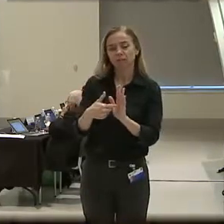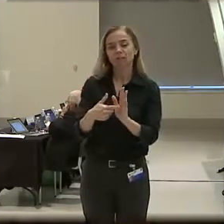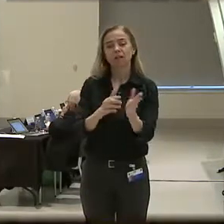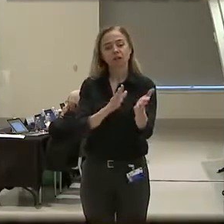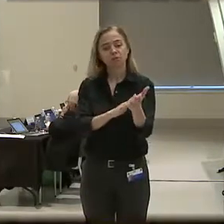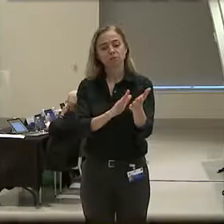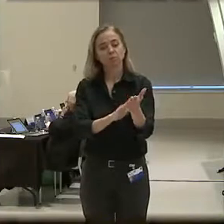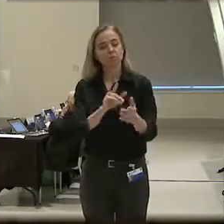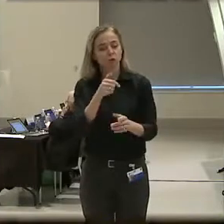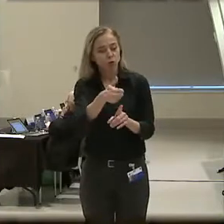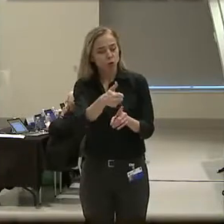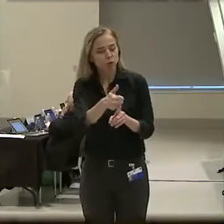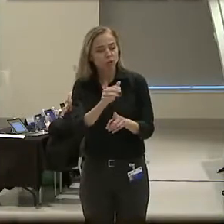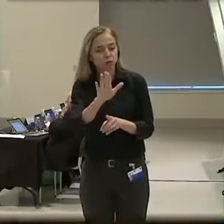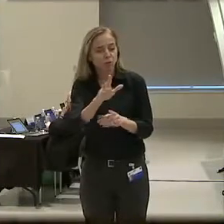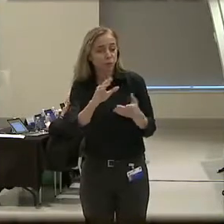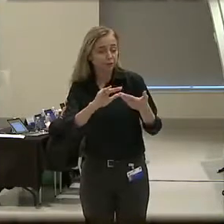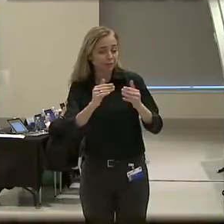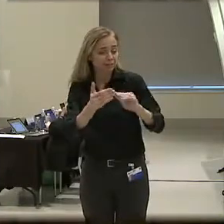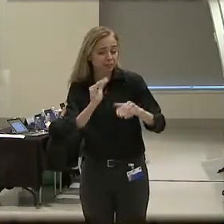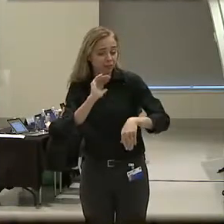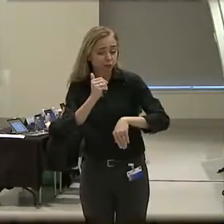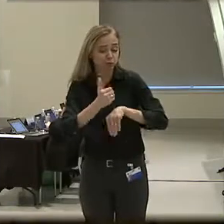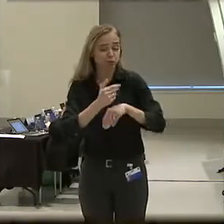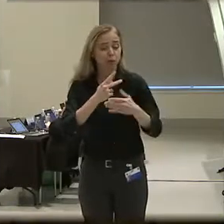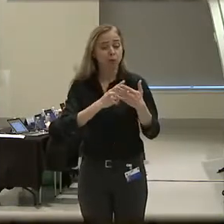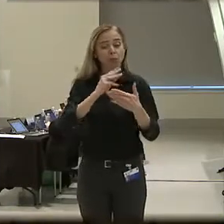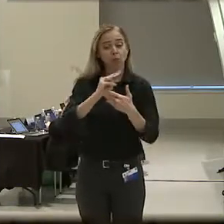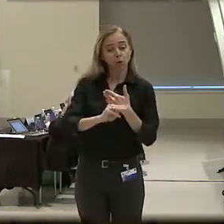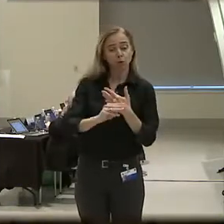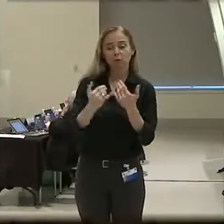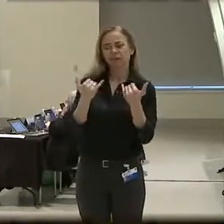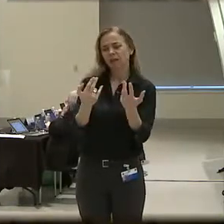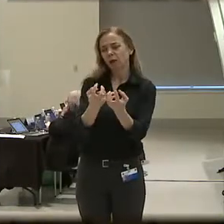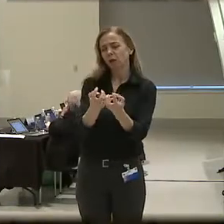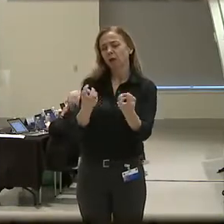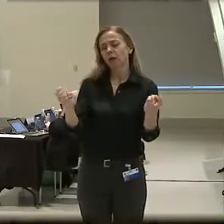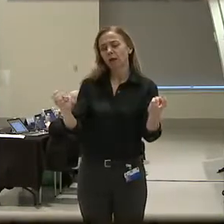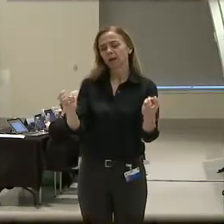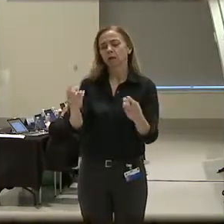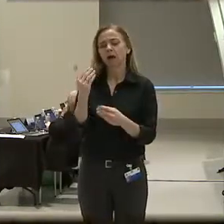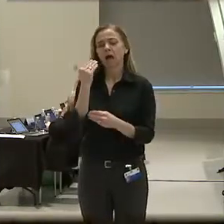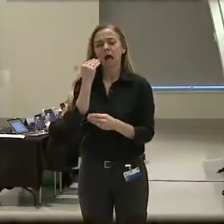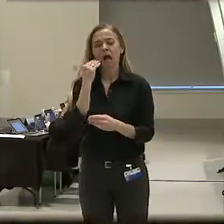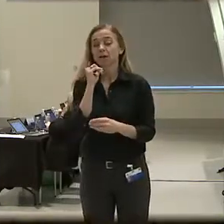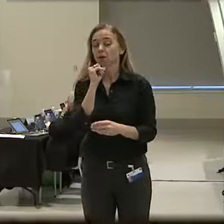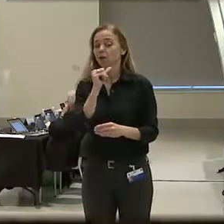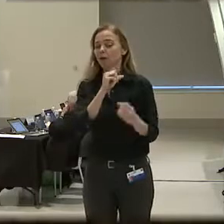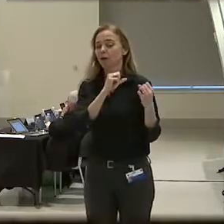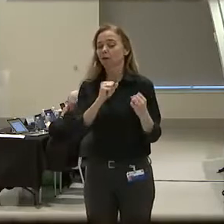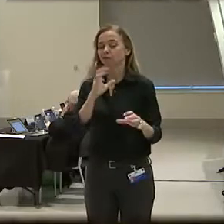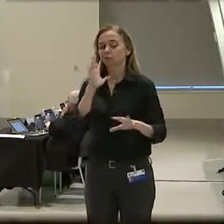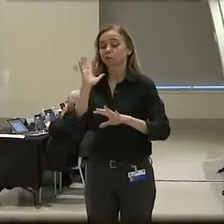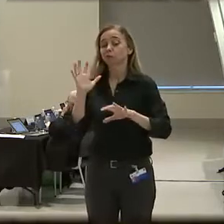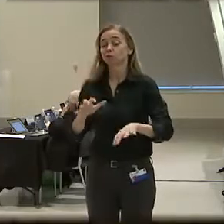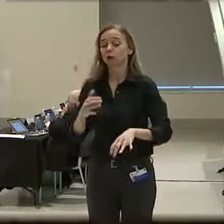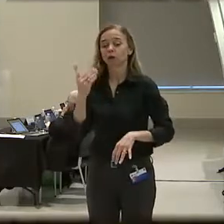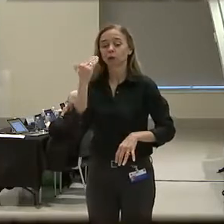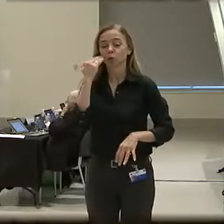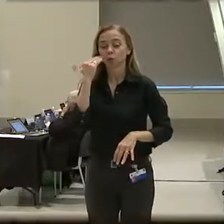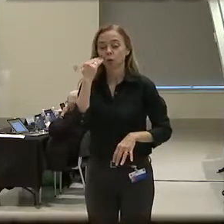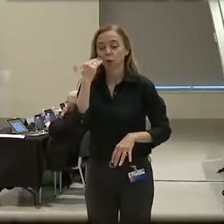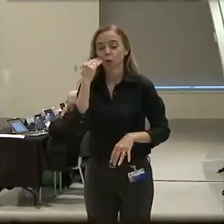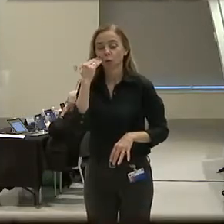city for your program. For the panel, I know it won't come as a tremendous shock to you to know